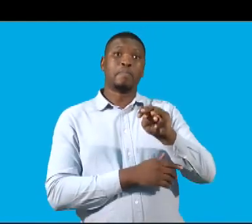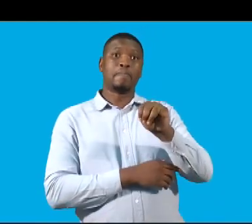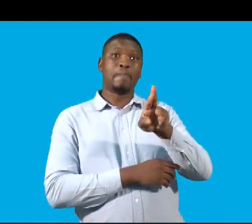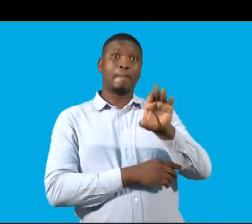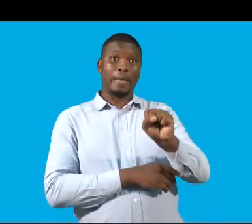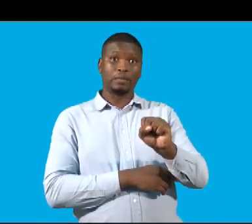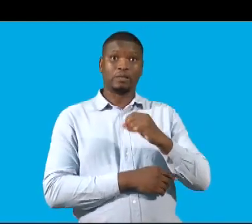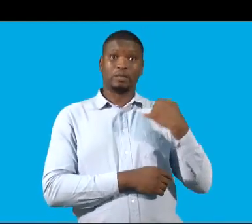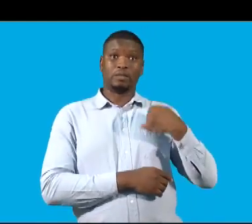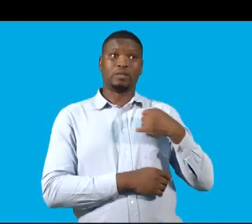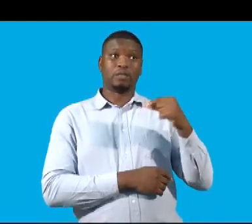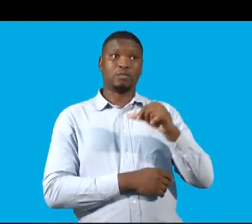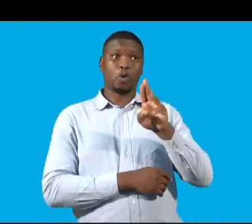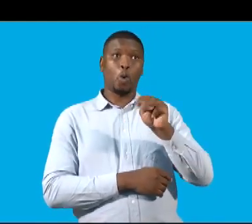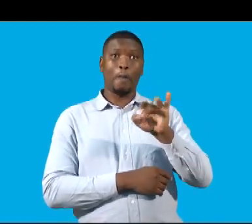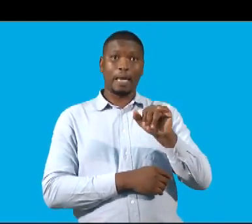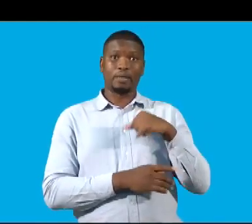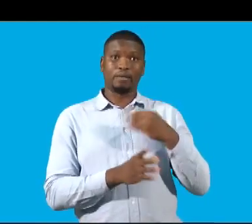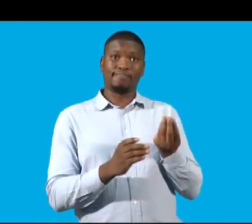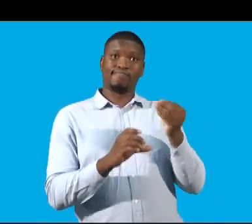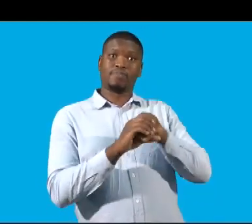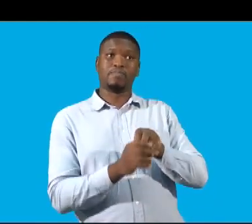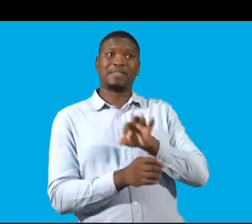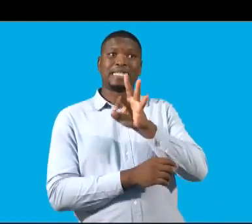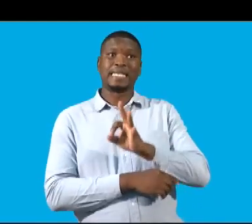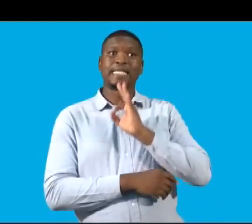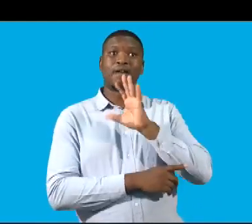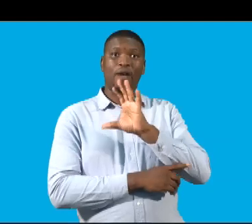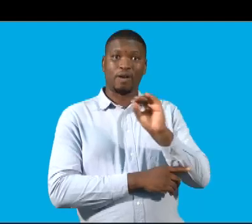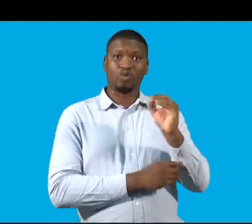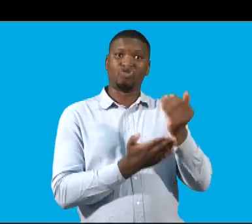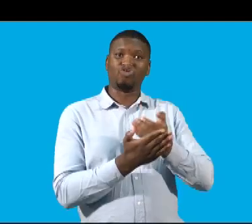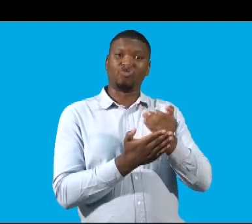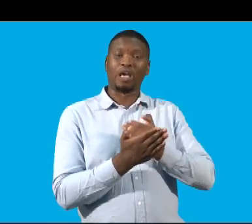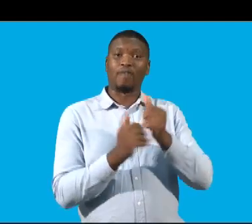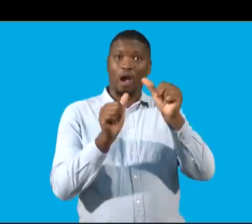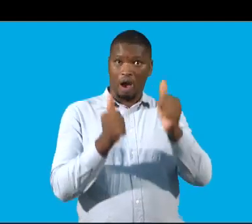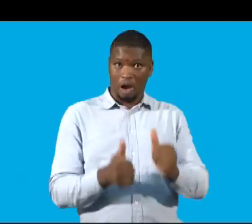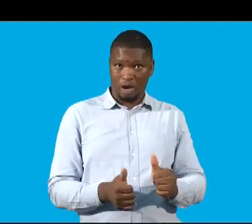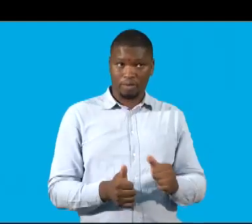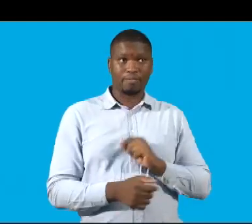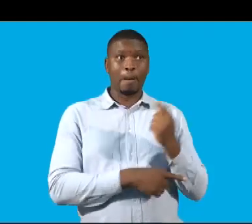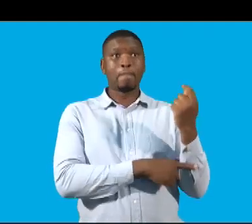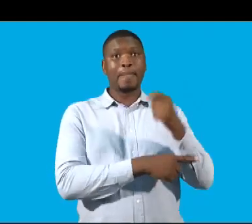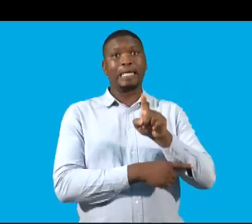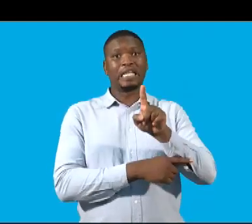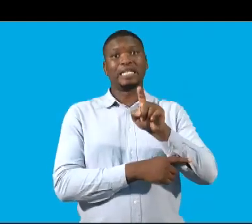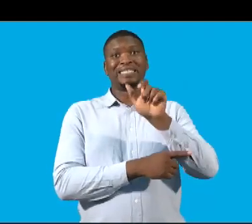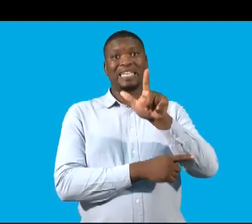puts 3,500 Rand into a savings account which pays 7.5% per